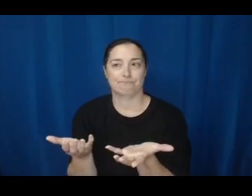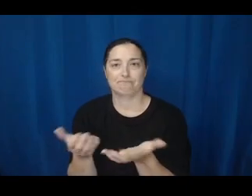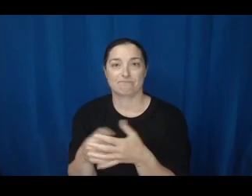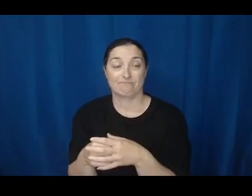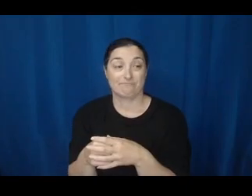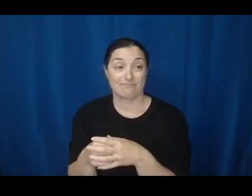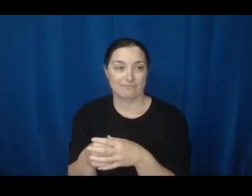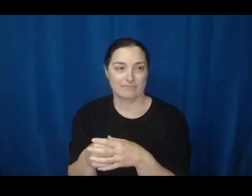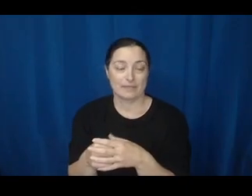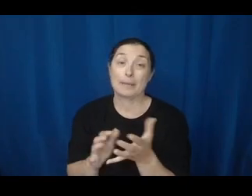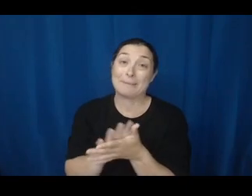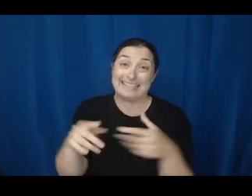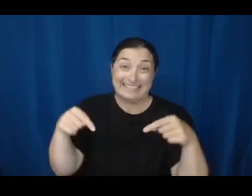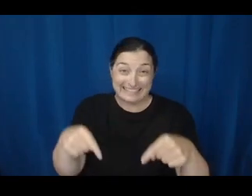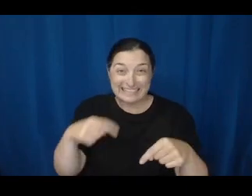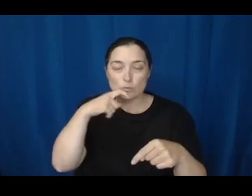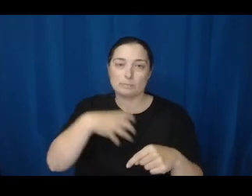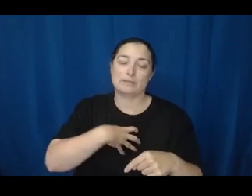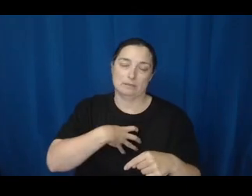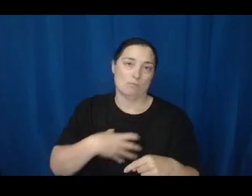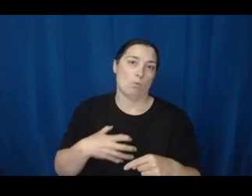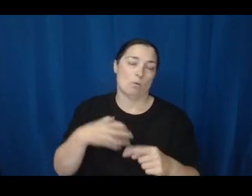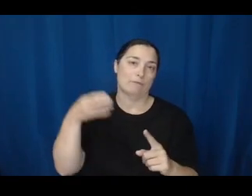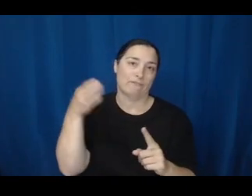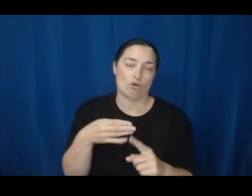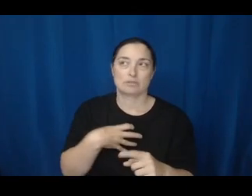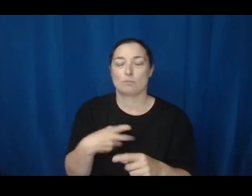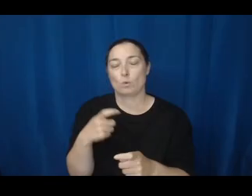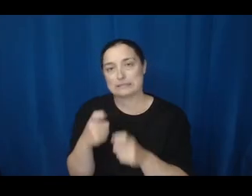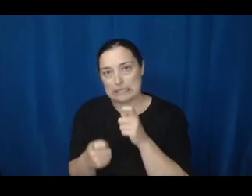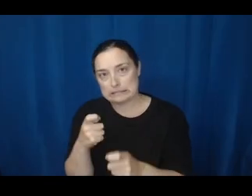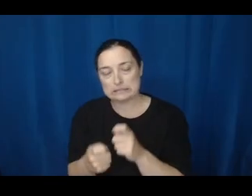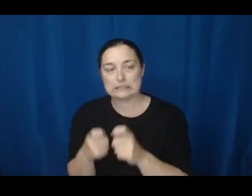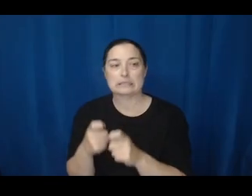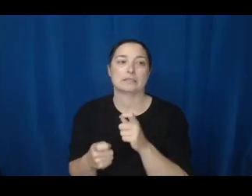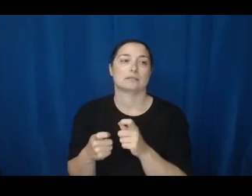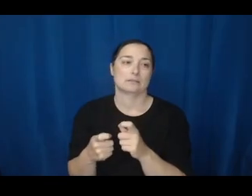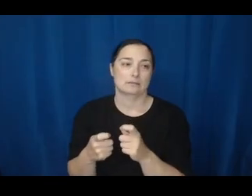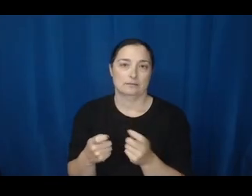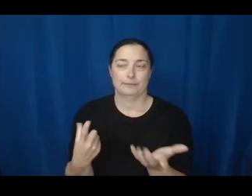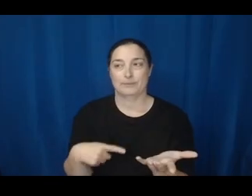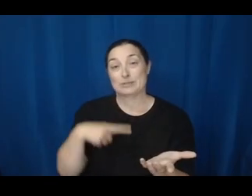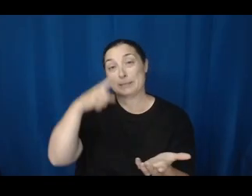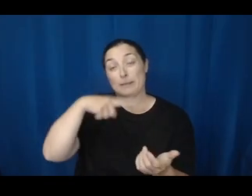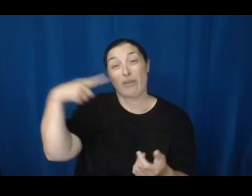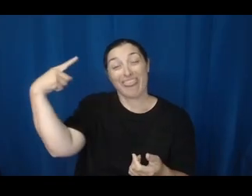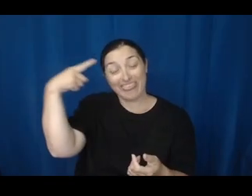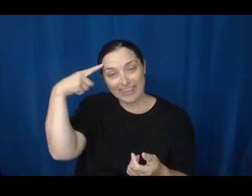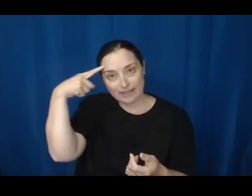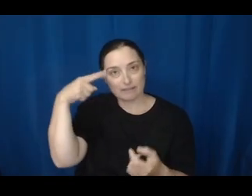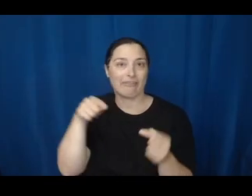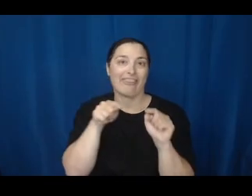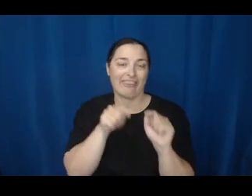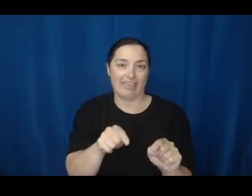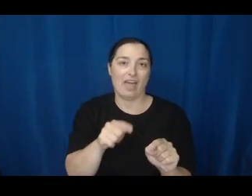to see more and more focus on literacy, numeracy, and more testing and things for that, because people think that that's what's going to take us